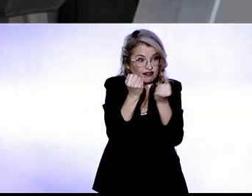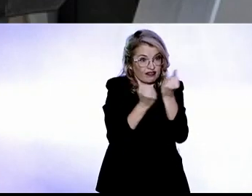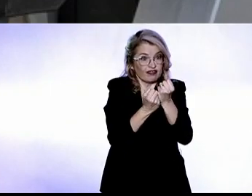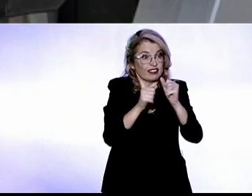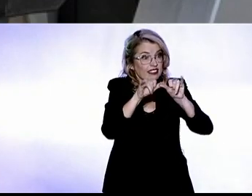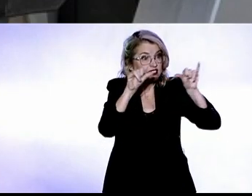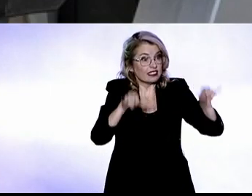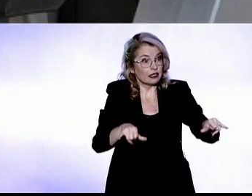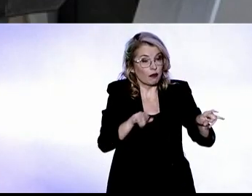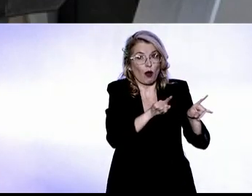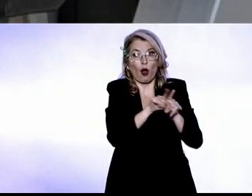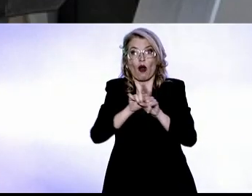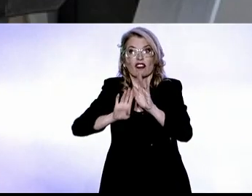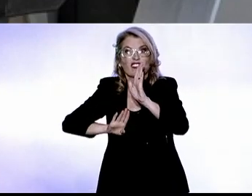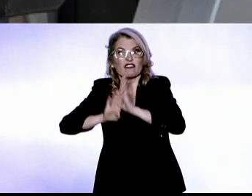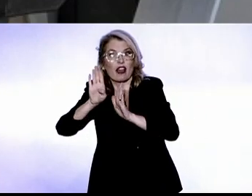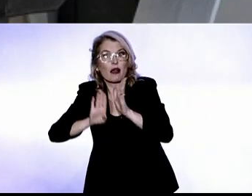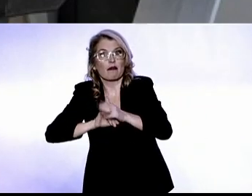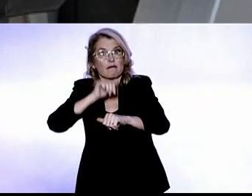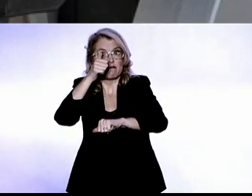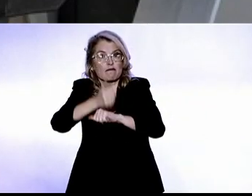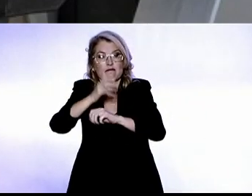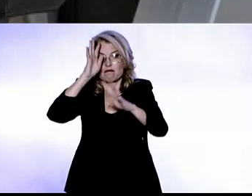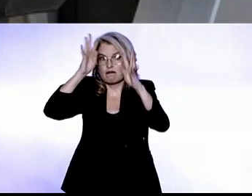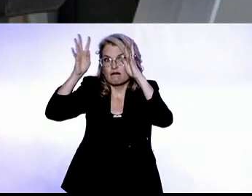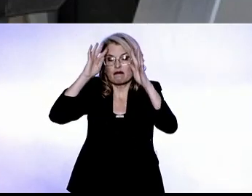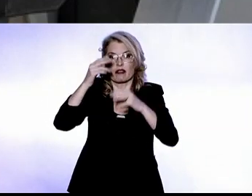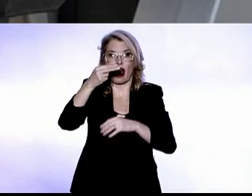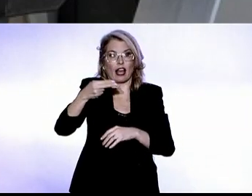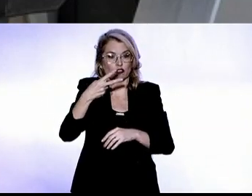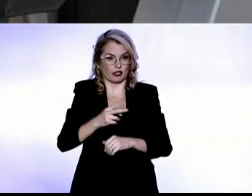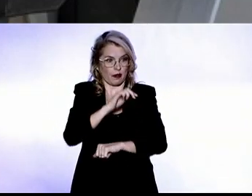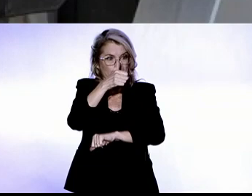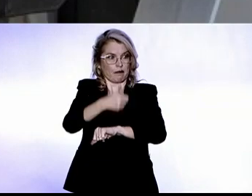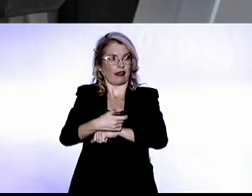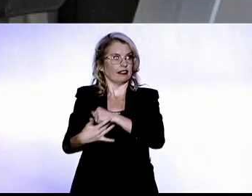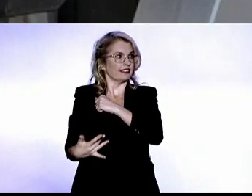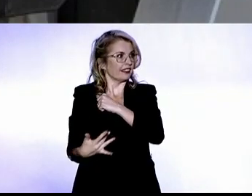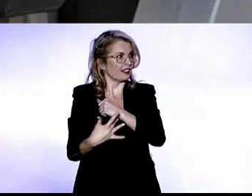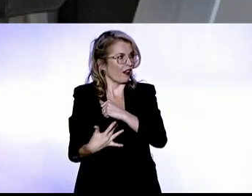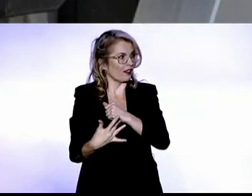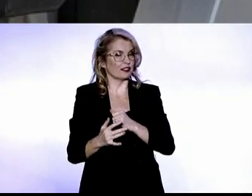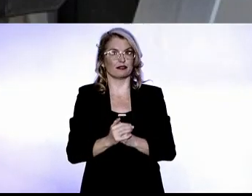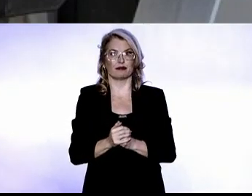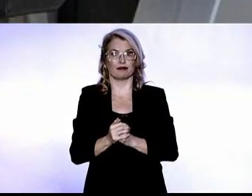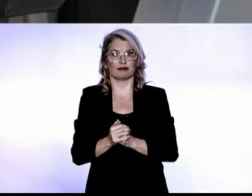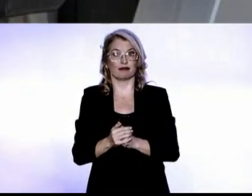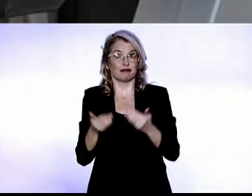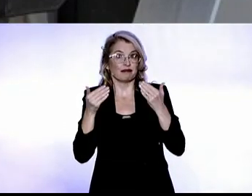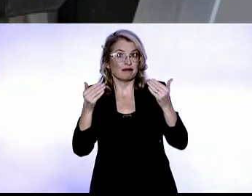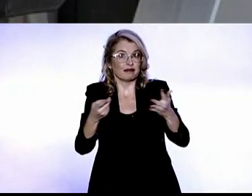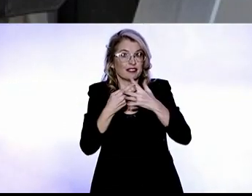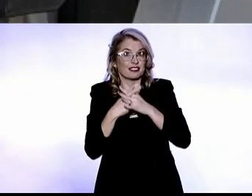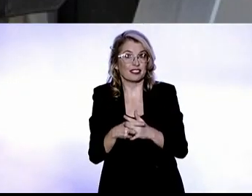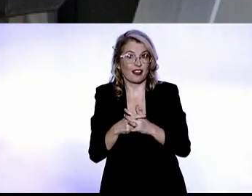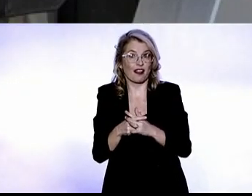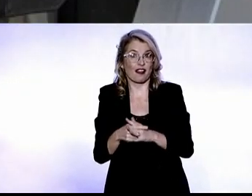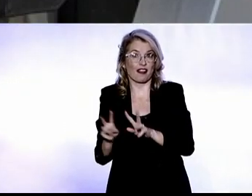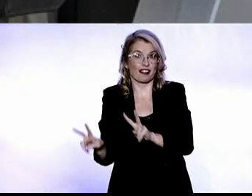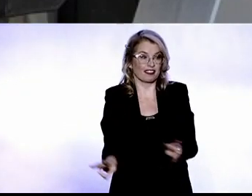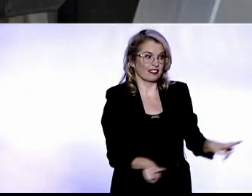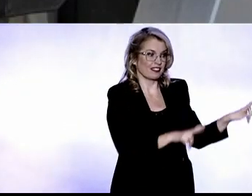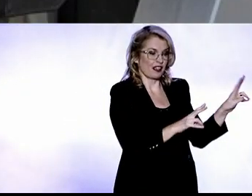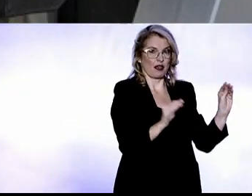to developing innovative new hydrogen-based technologies. So let's start